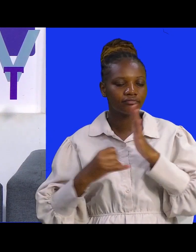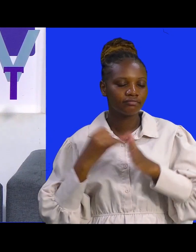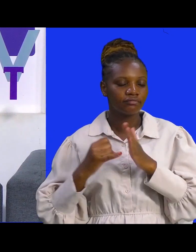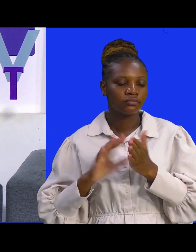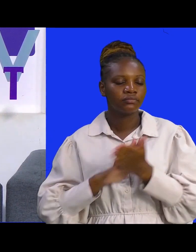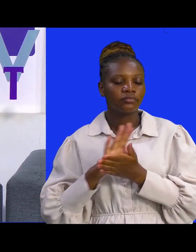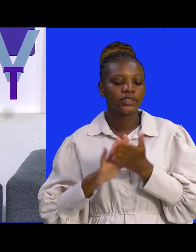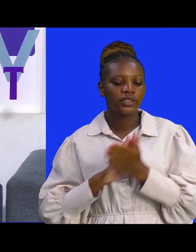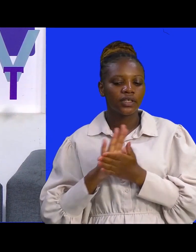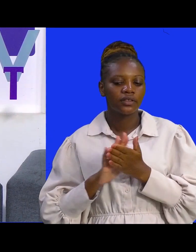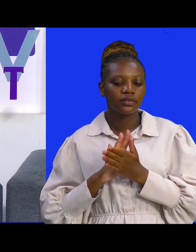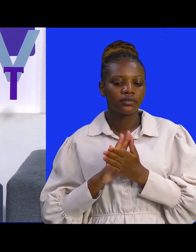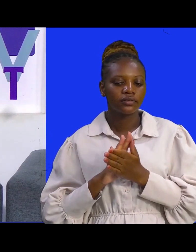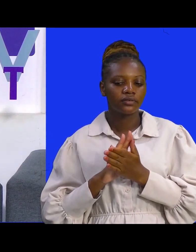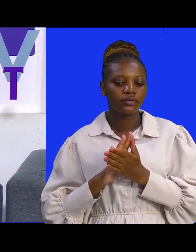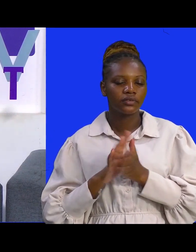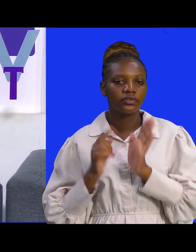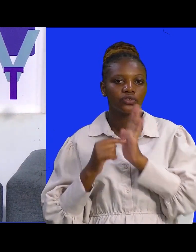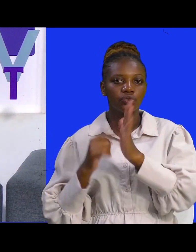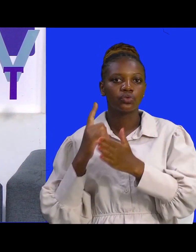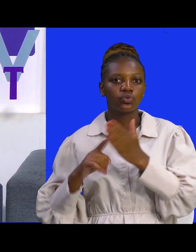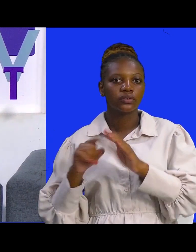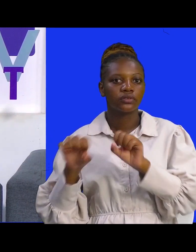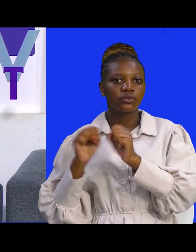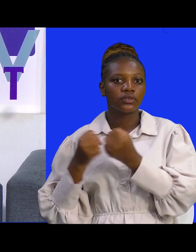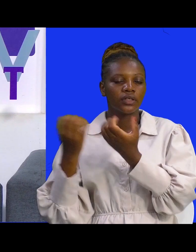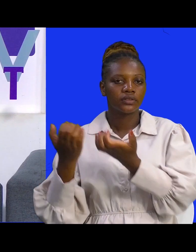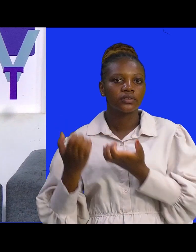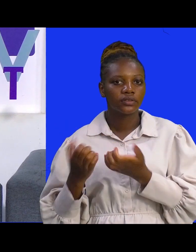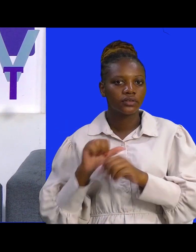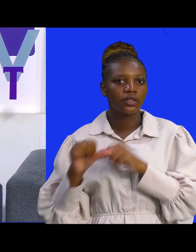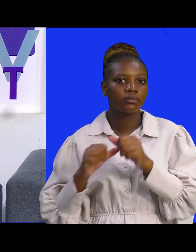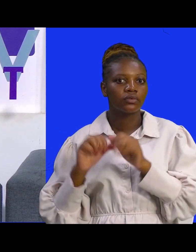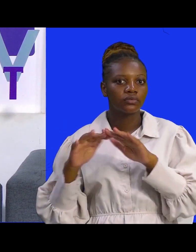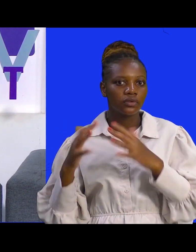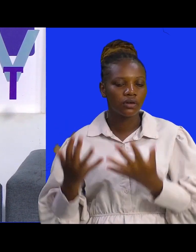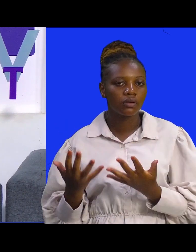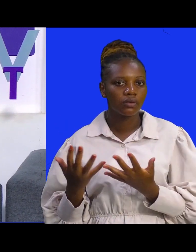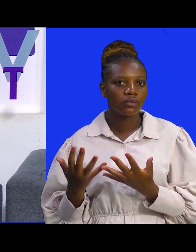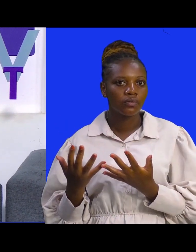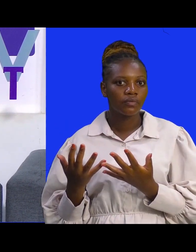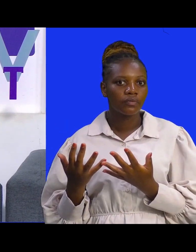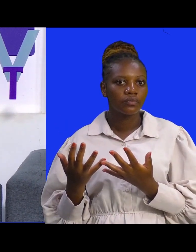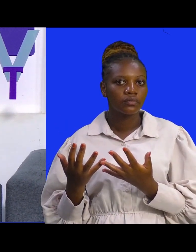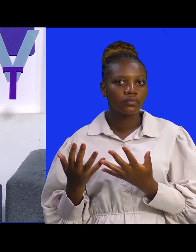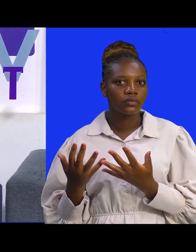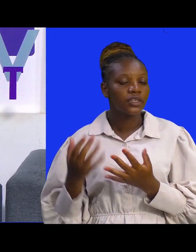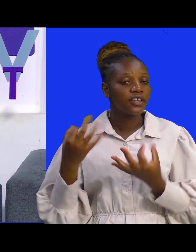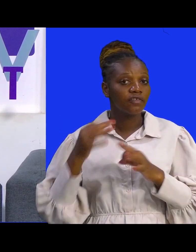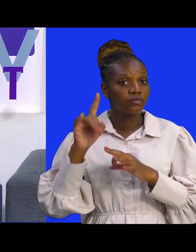the health industry. So basically, it's a reflection of the society. on how,